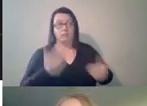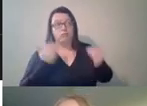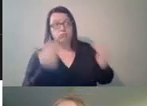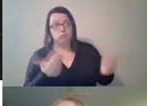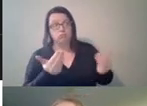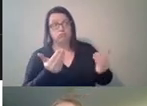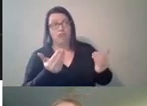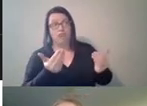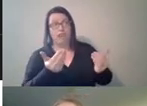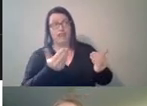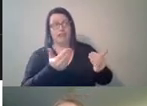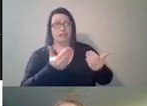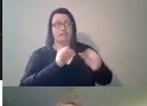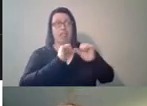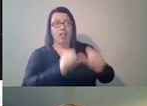impacting